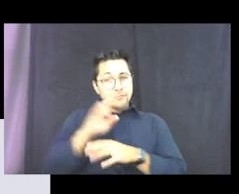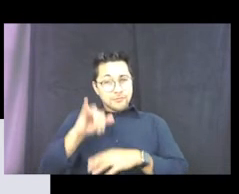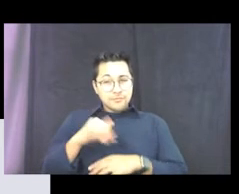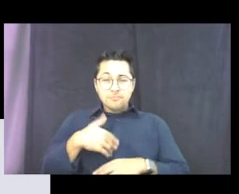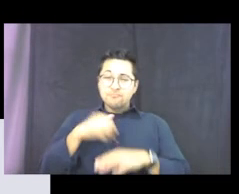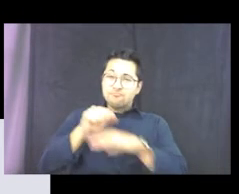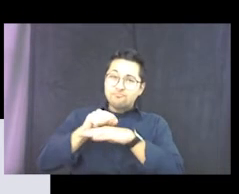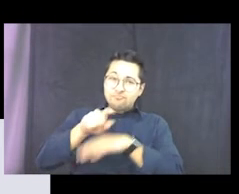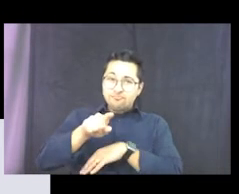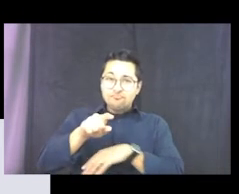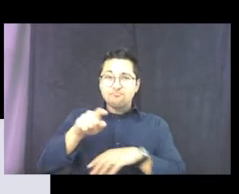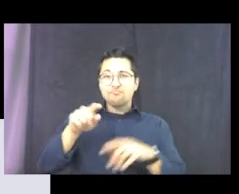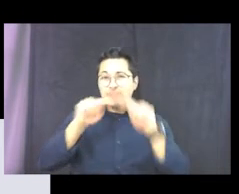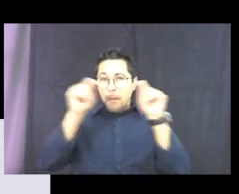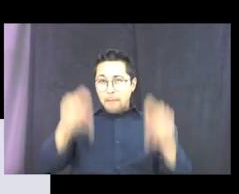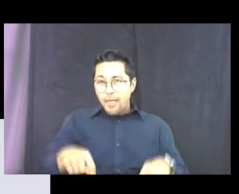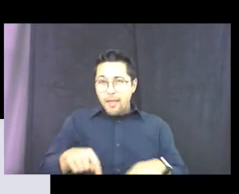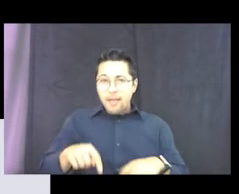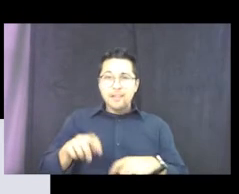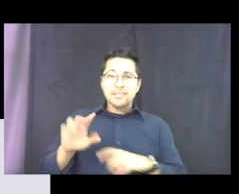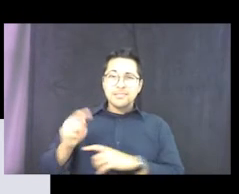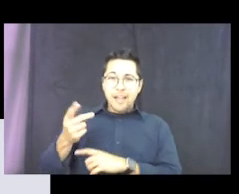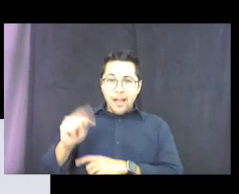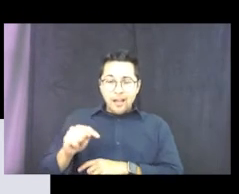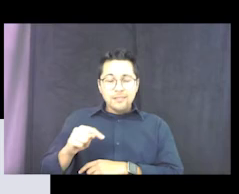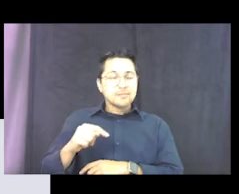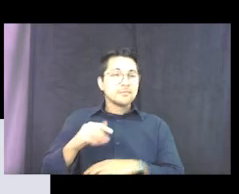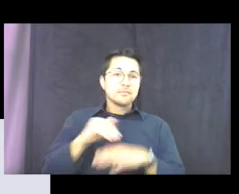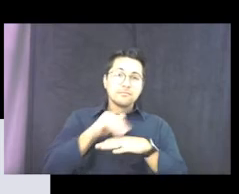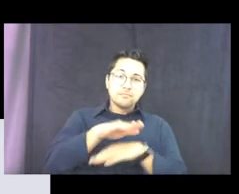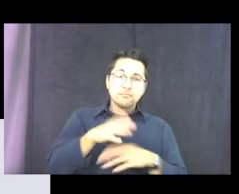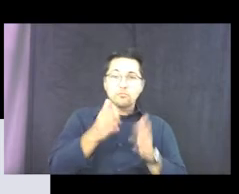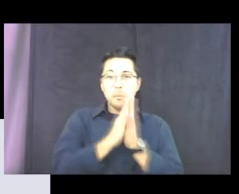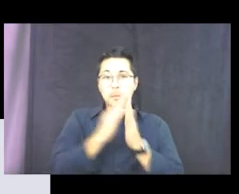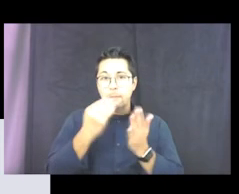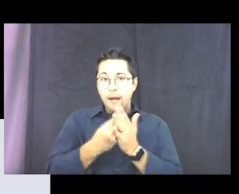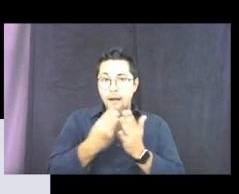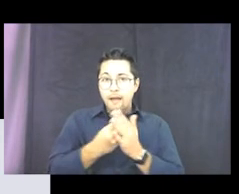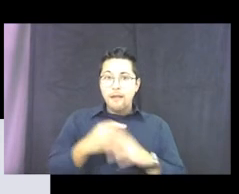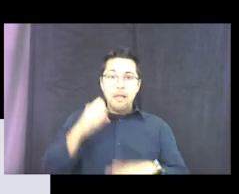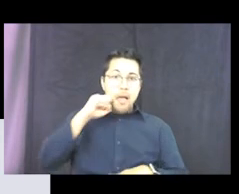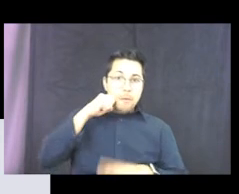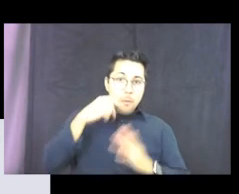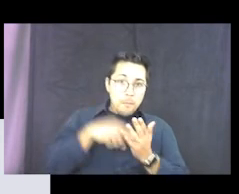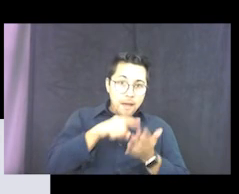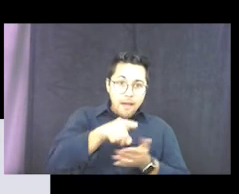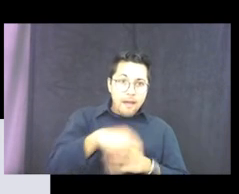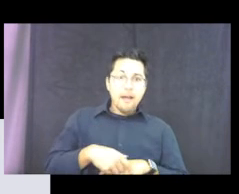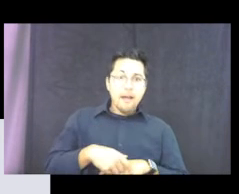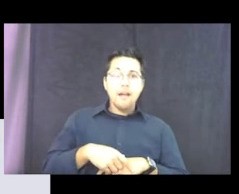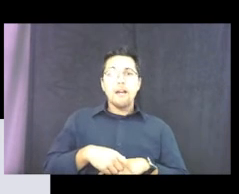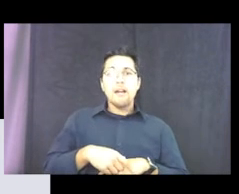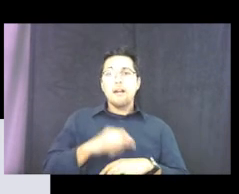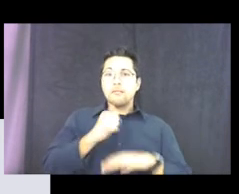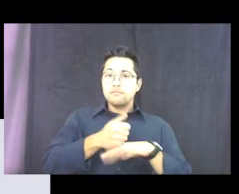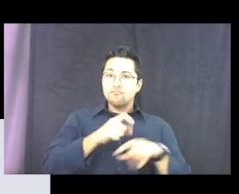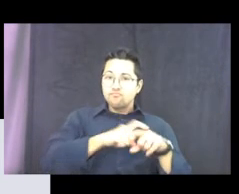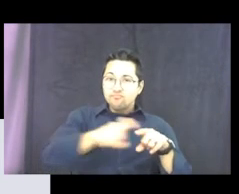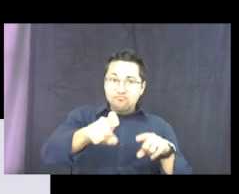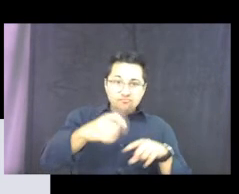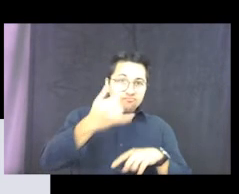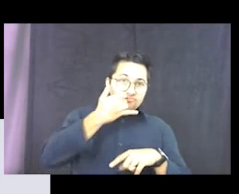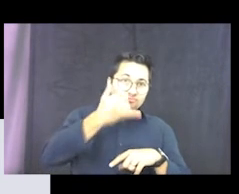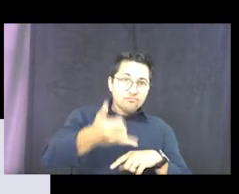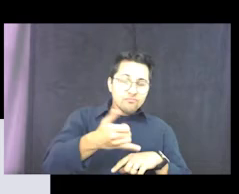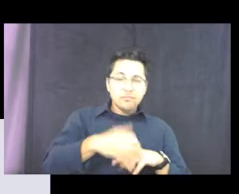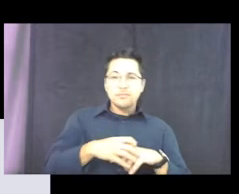template text message, send or request money with Apple Pay, quickly place a phone call or FaceTime call. How about something